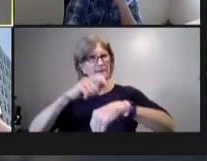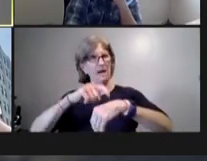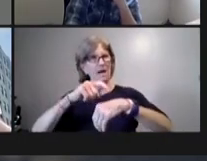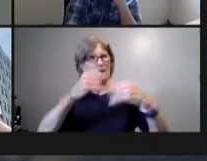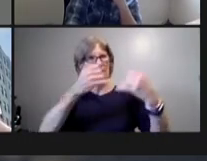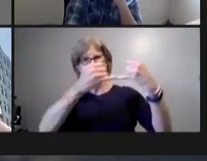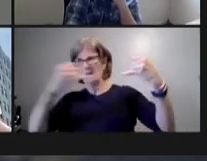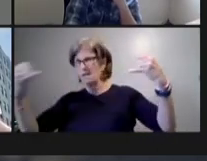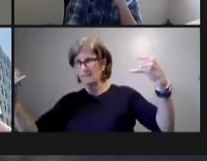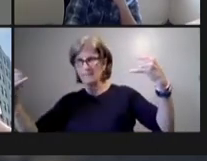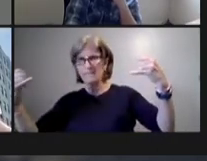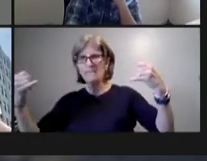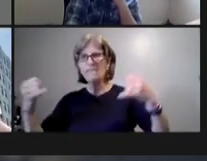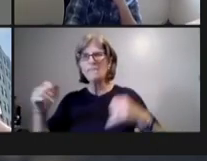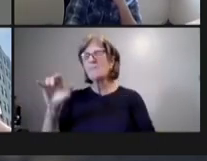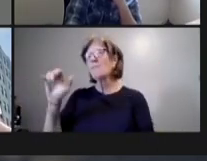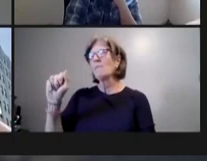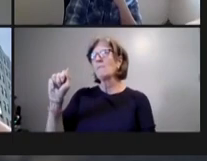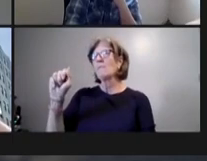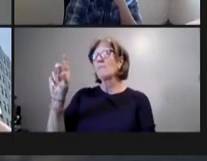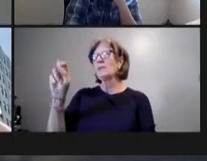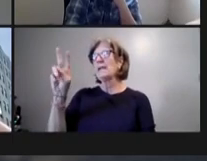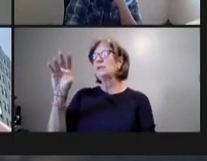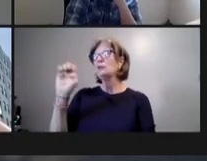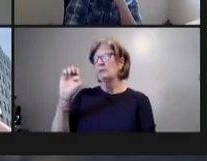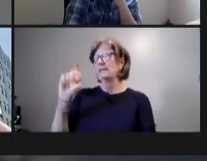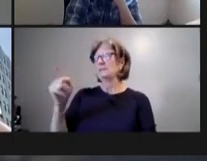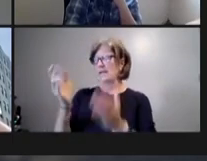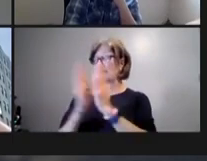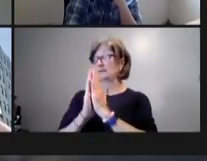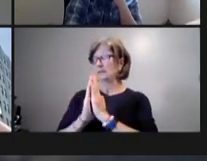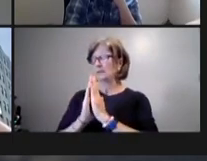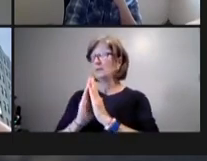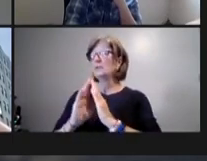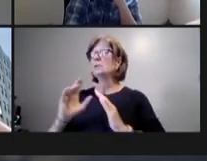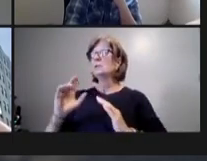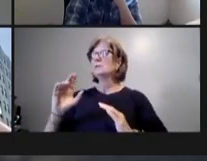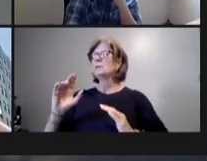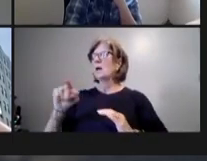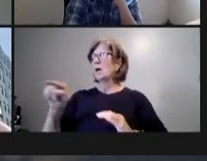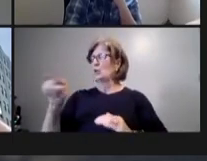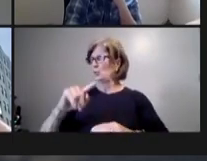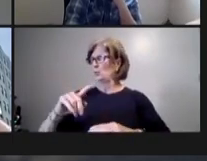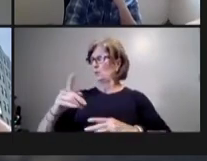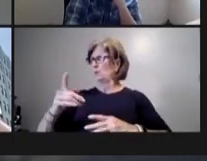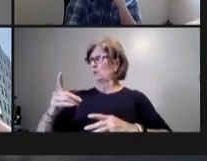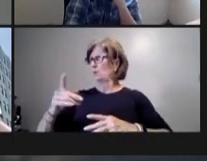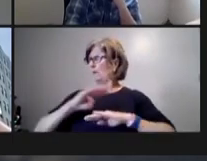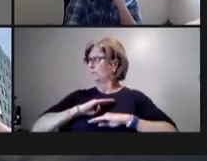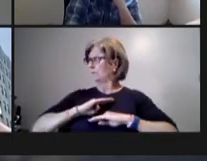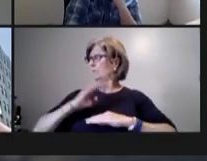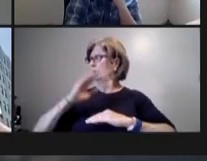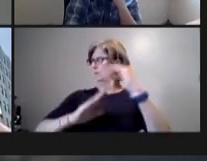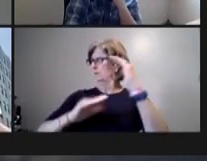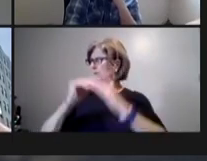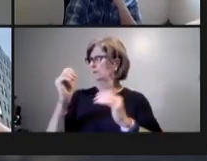Yeah. I mean, is everyone comfortable with that, or is there somebody that really wants to bring a motion to the table with what's been outlined by Evan?